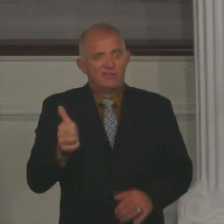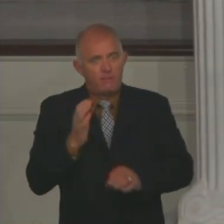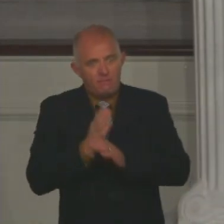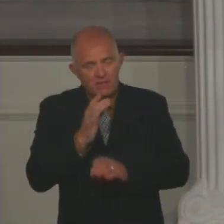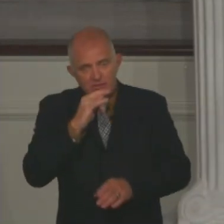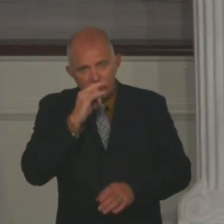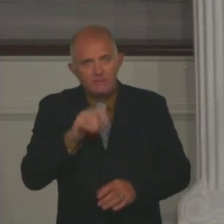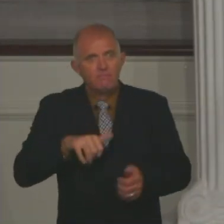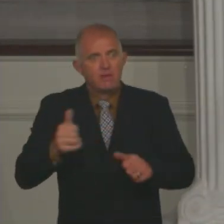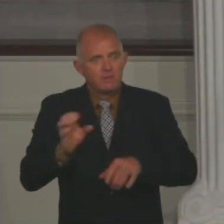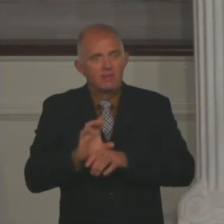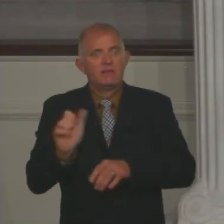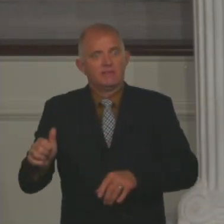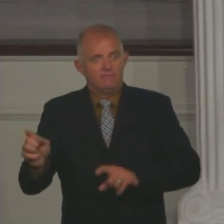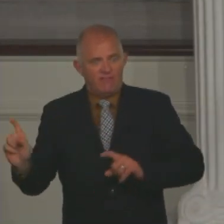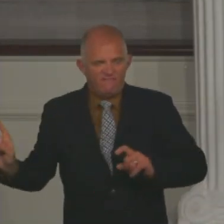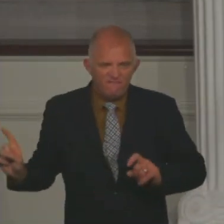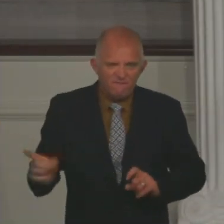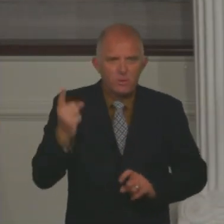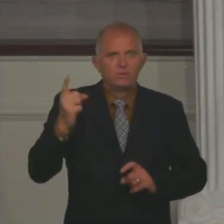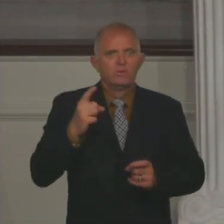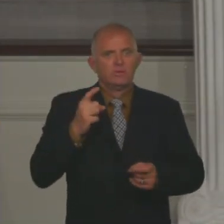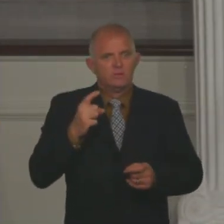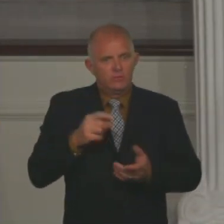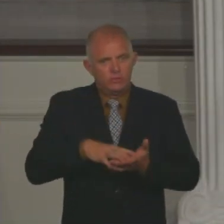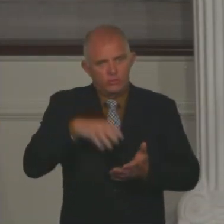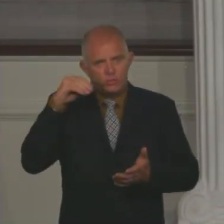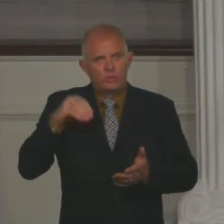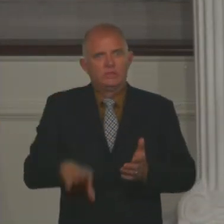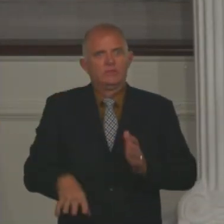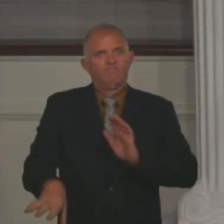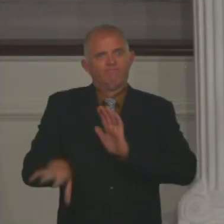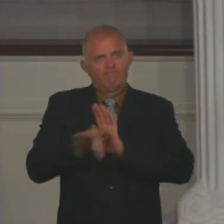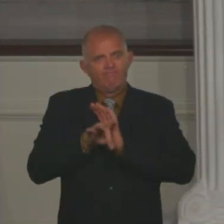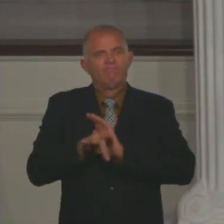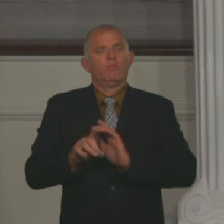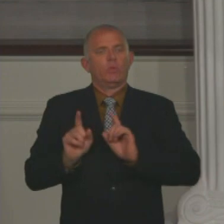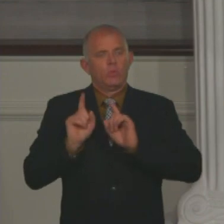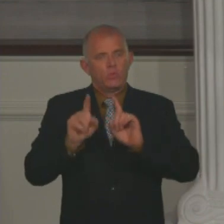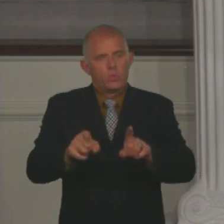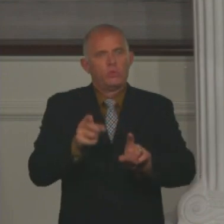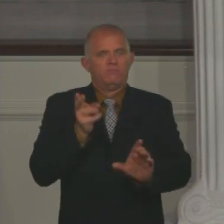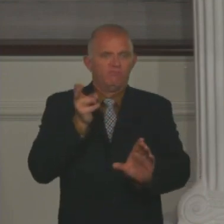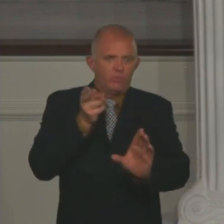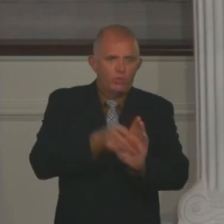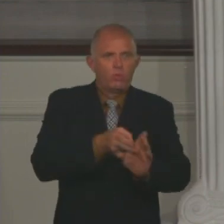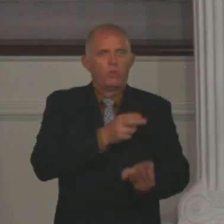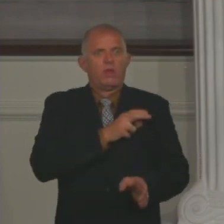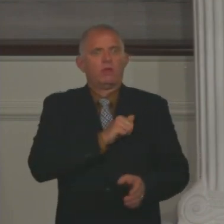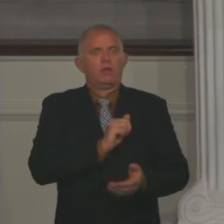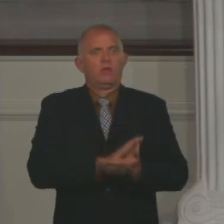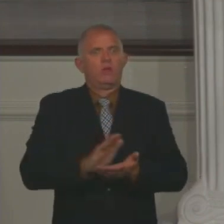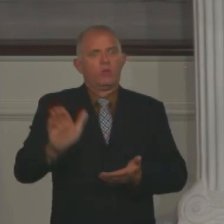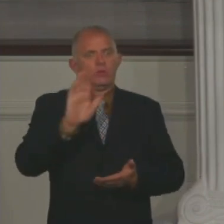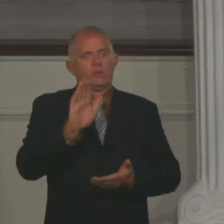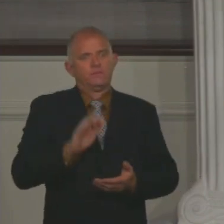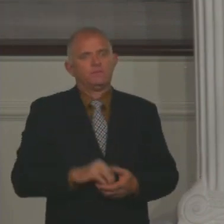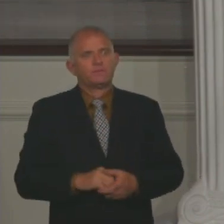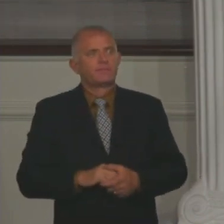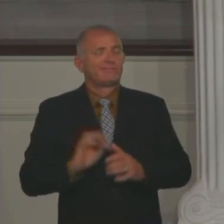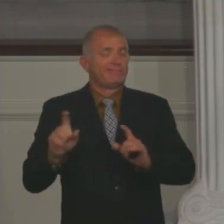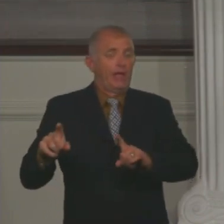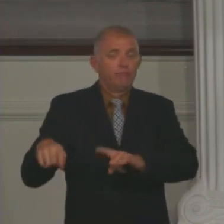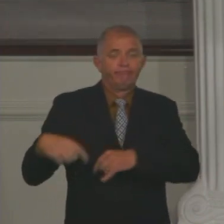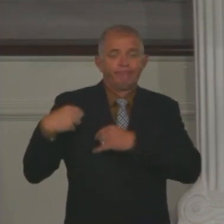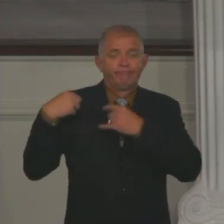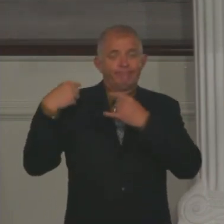the first one to be chosen as a student. And boy, what a great testimony that was. And since that time, I